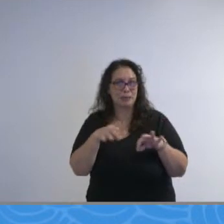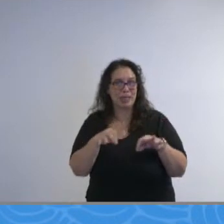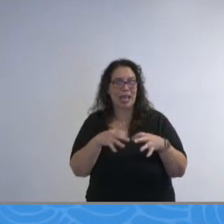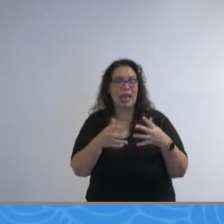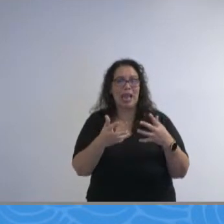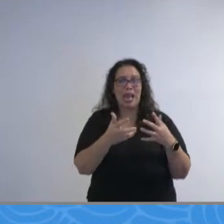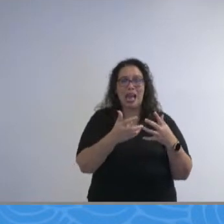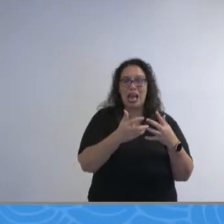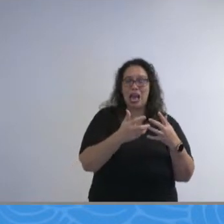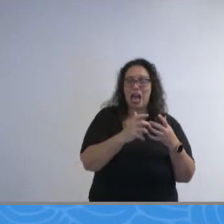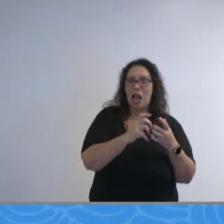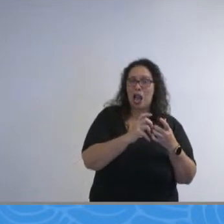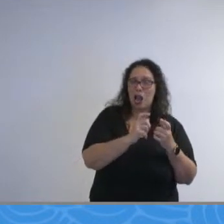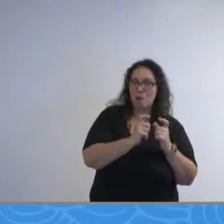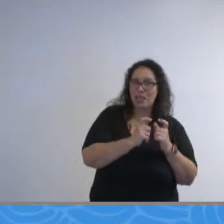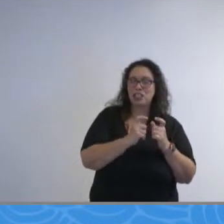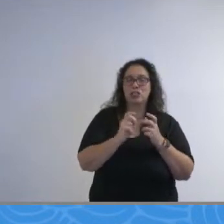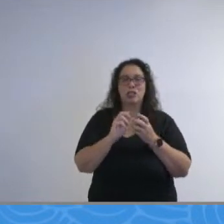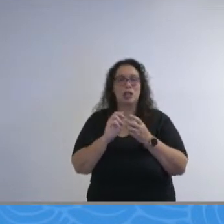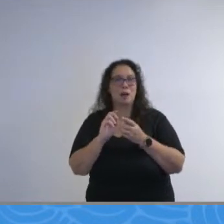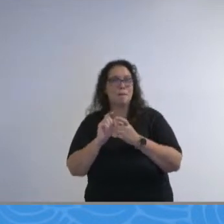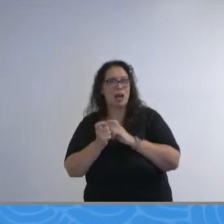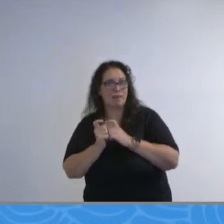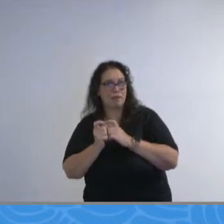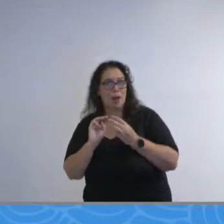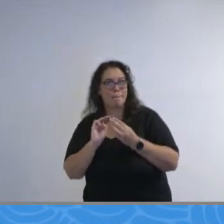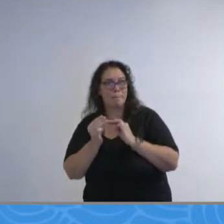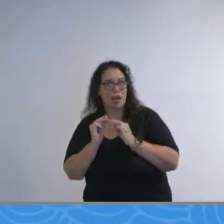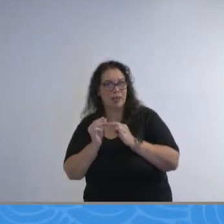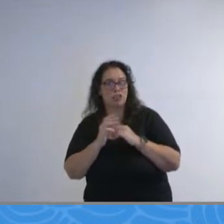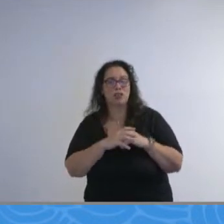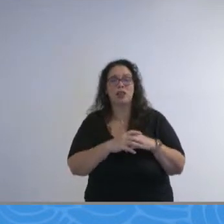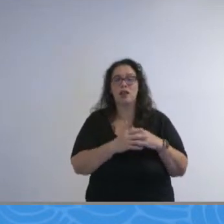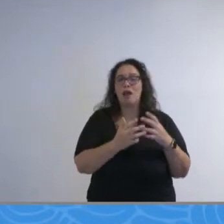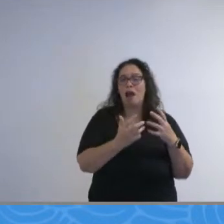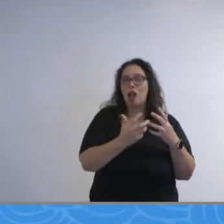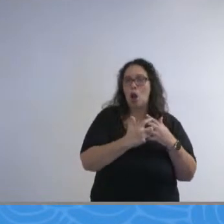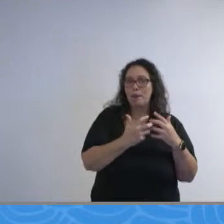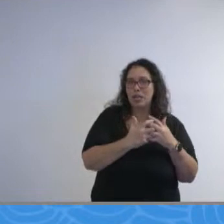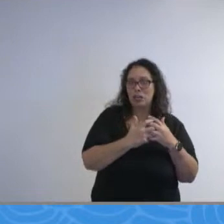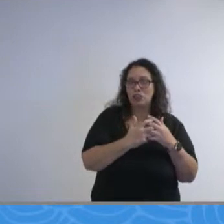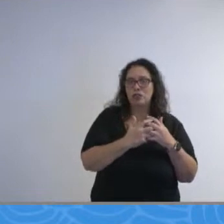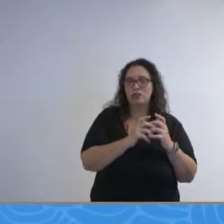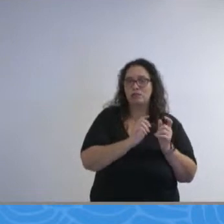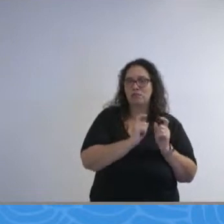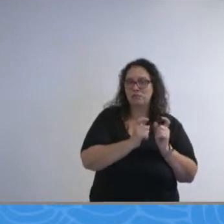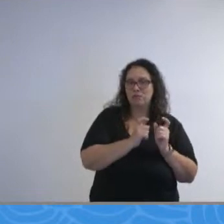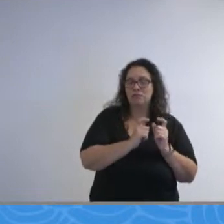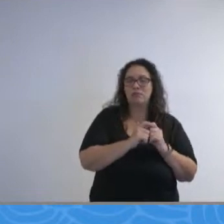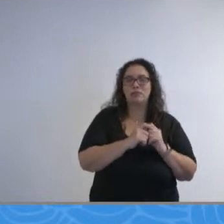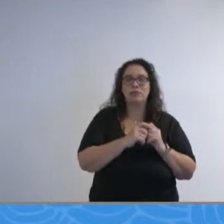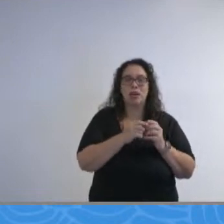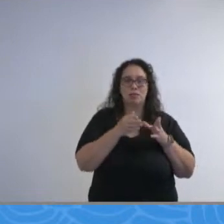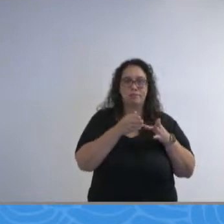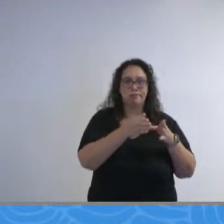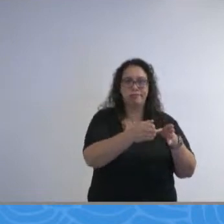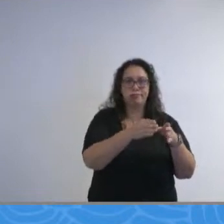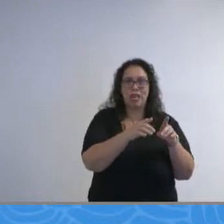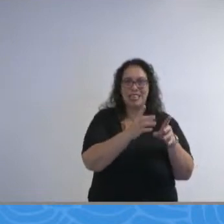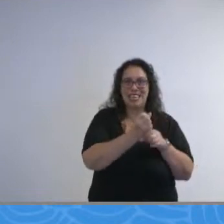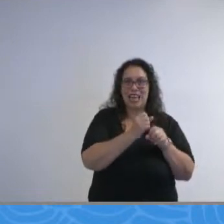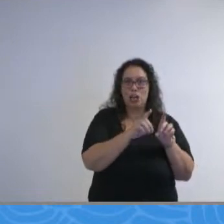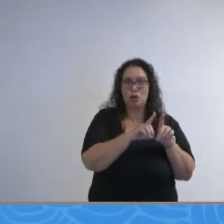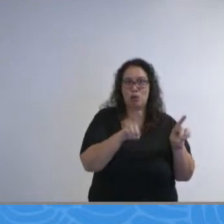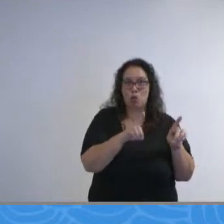and modification. The reason why we want accommodation is that way they're in the diploma track.